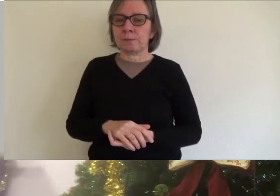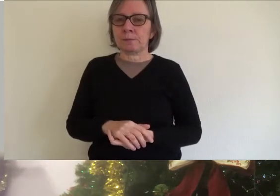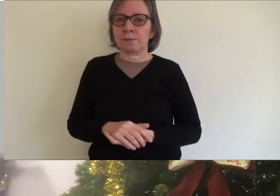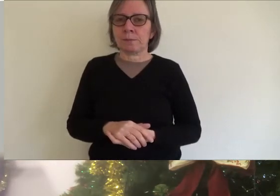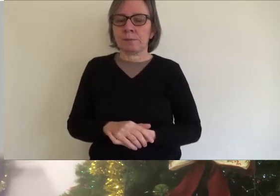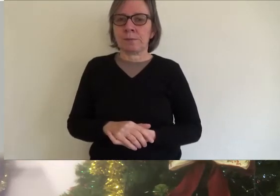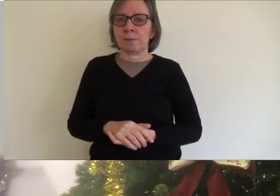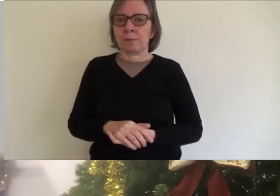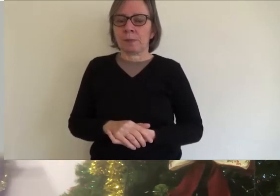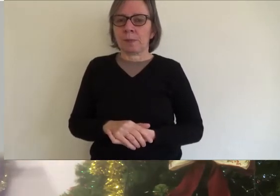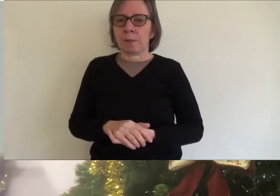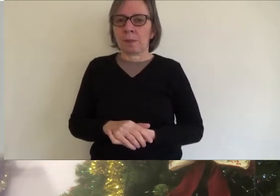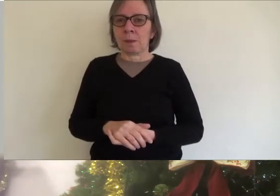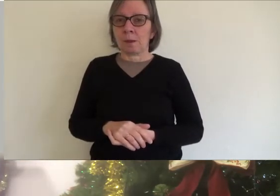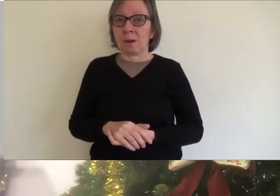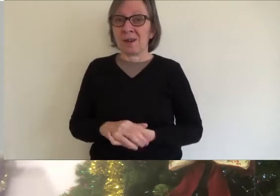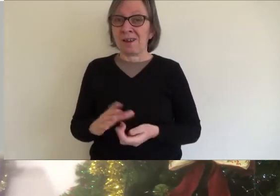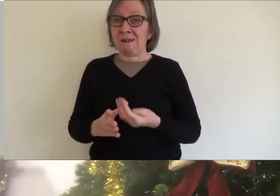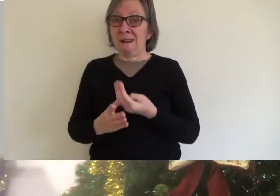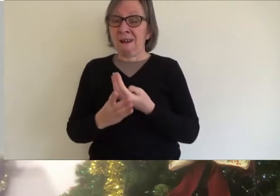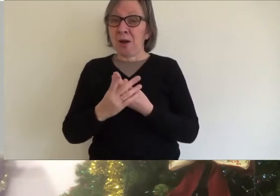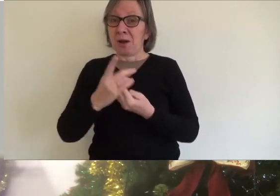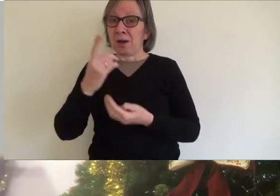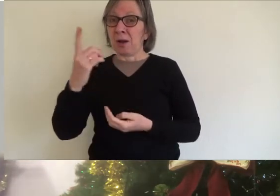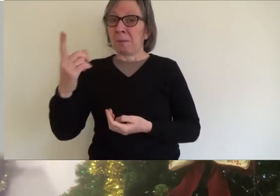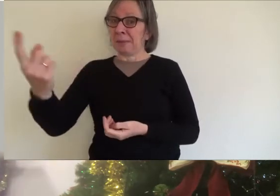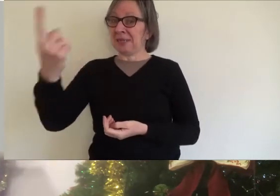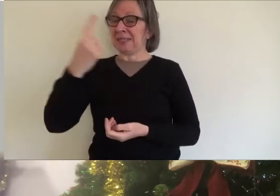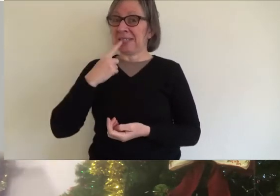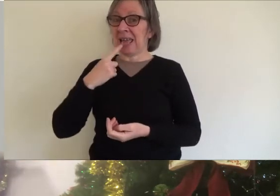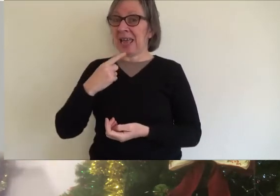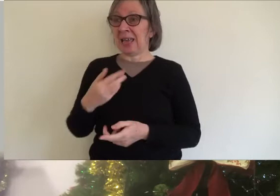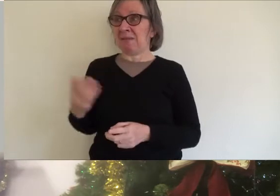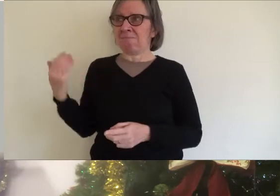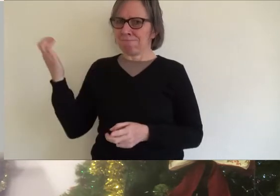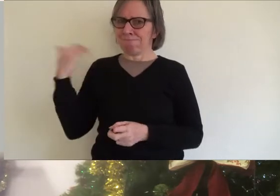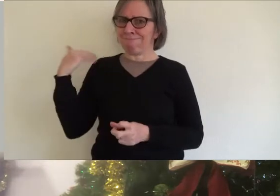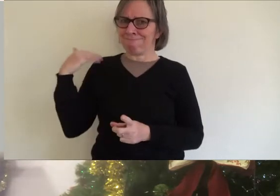As Christians, we might be called to get moving because